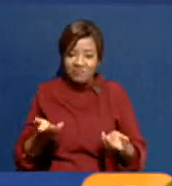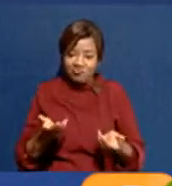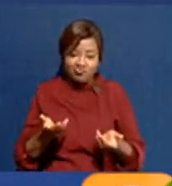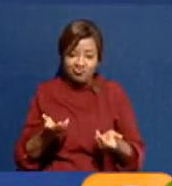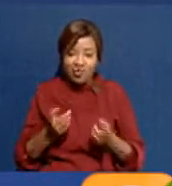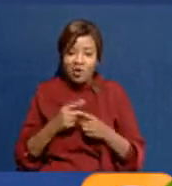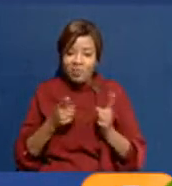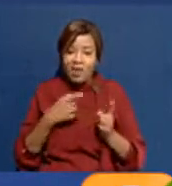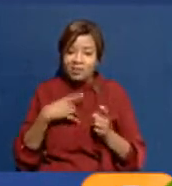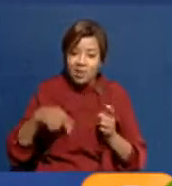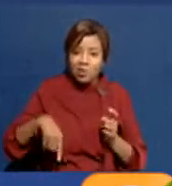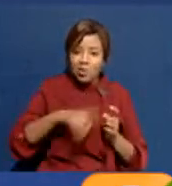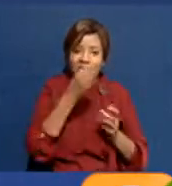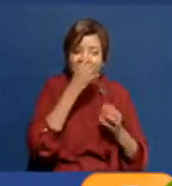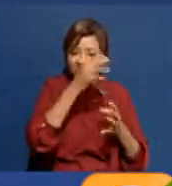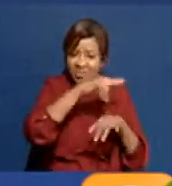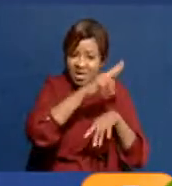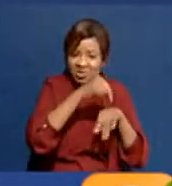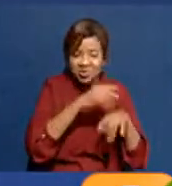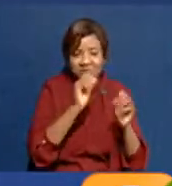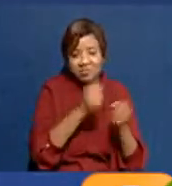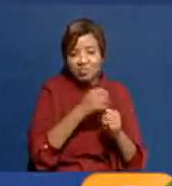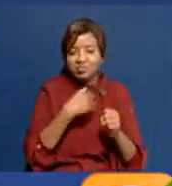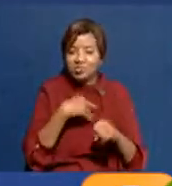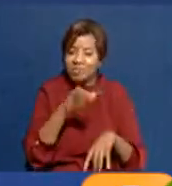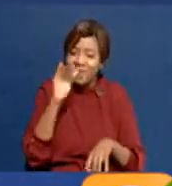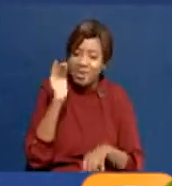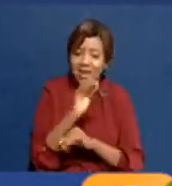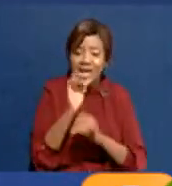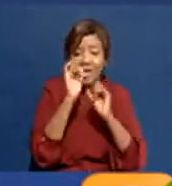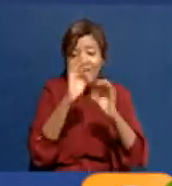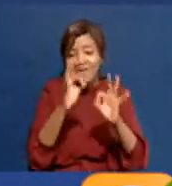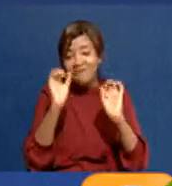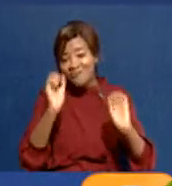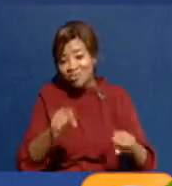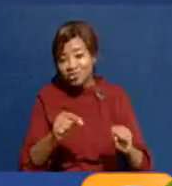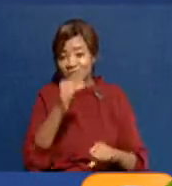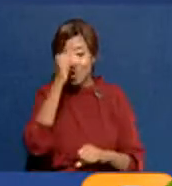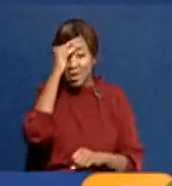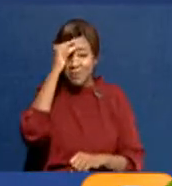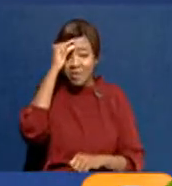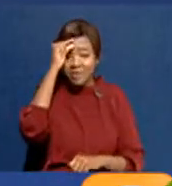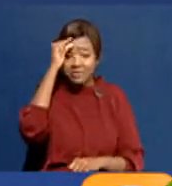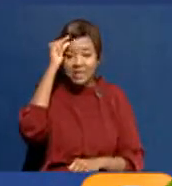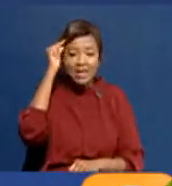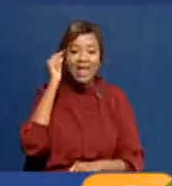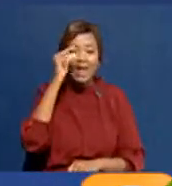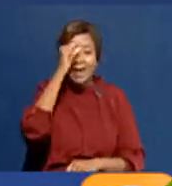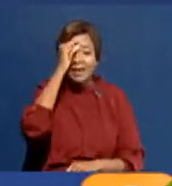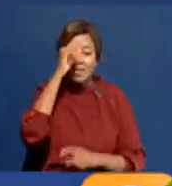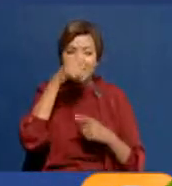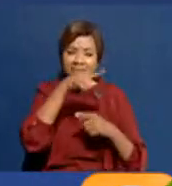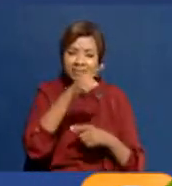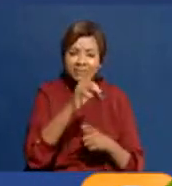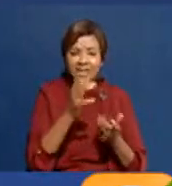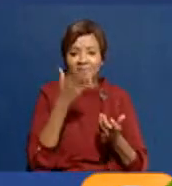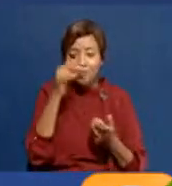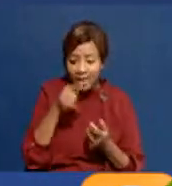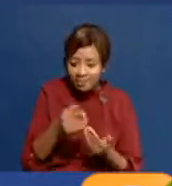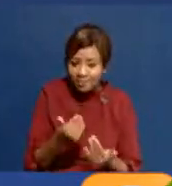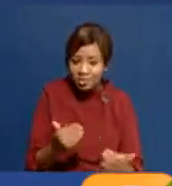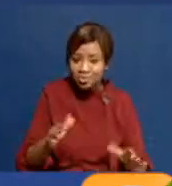not sufficient. Is there any way the government, because the, at the end of the day, these children are the ones who are going to be to own the Kenya that